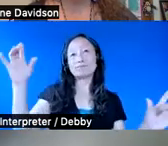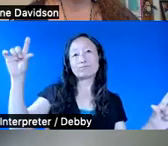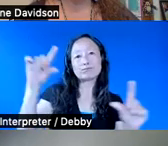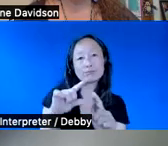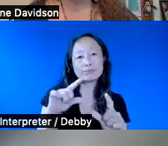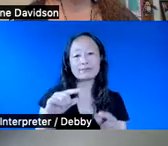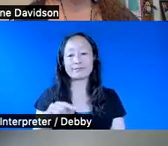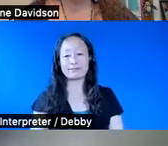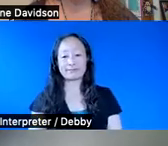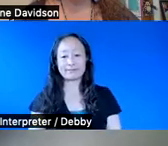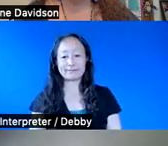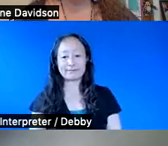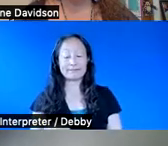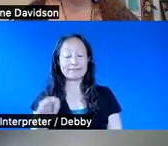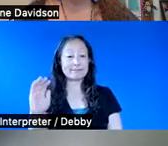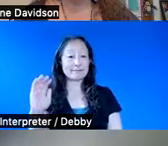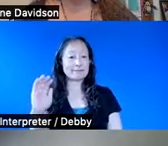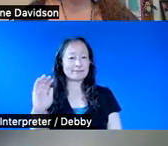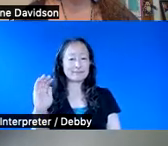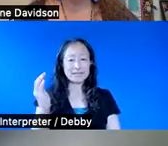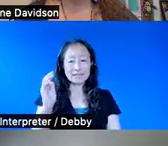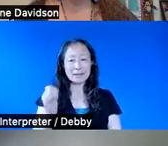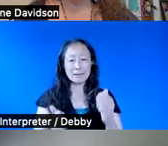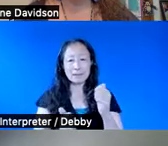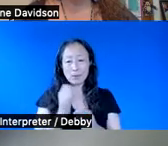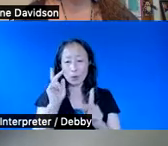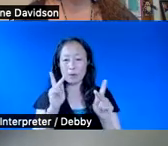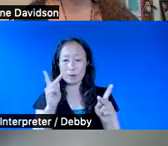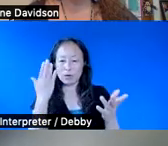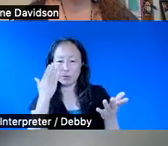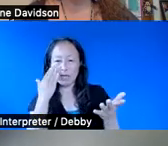So we're pretty familiar. We're pretty familiar. I'll end that.